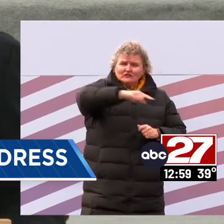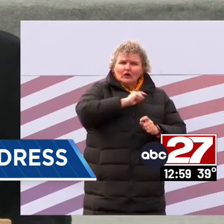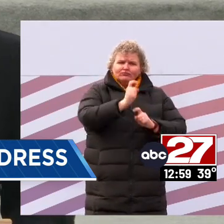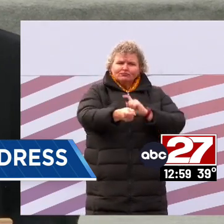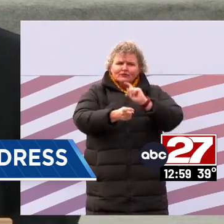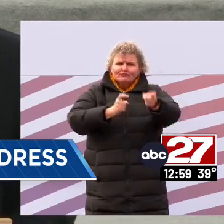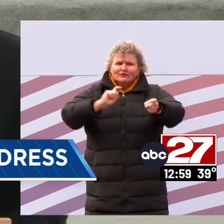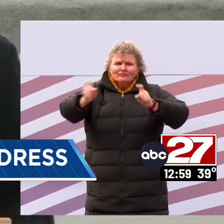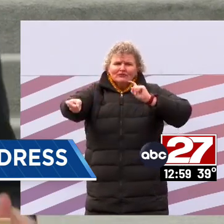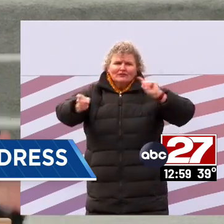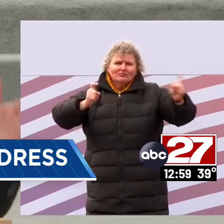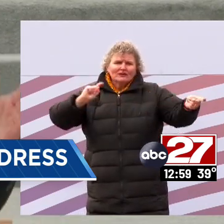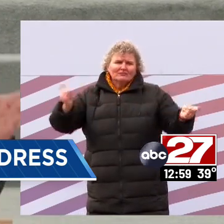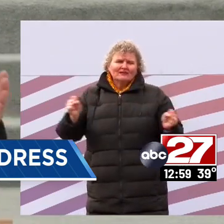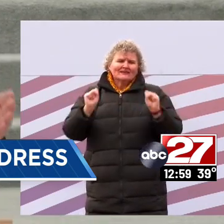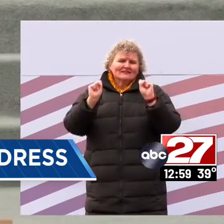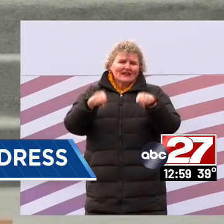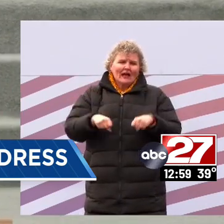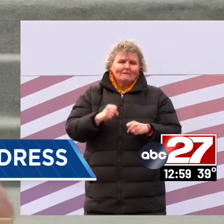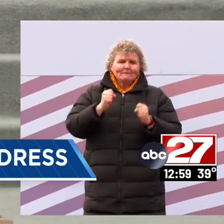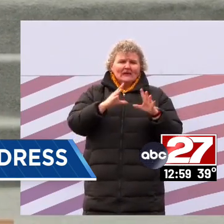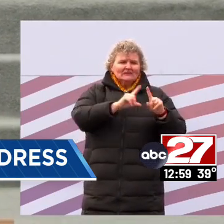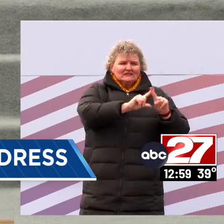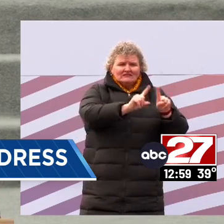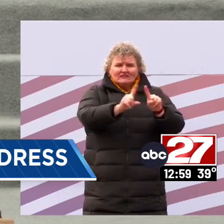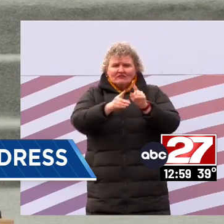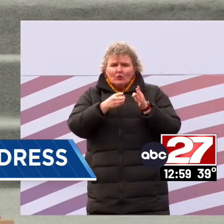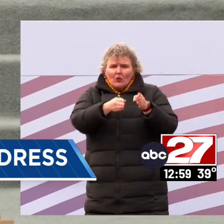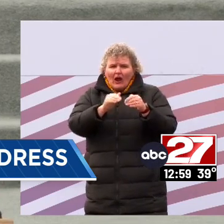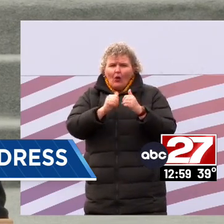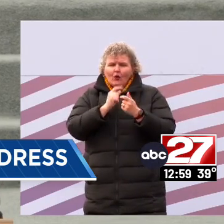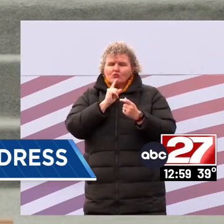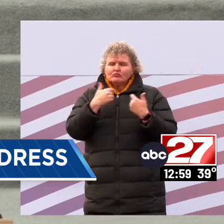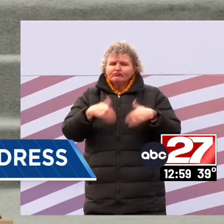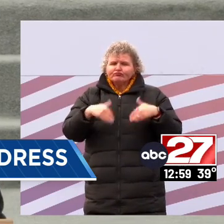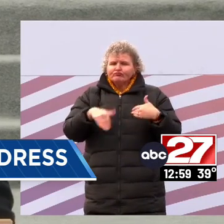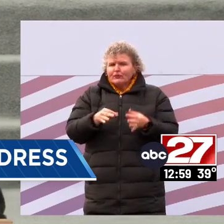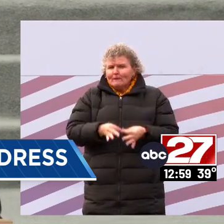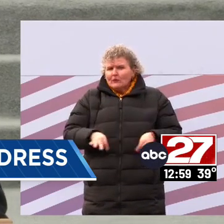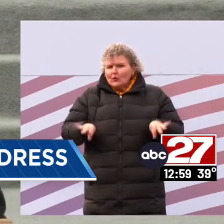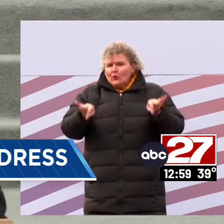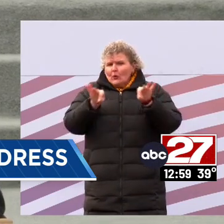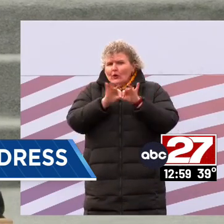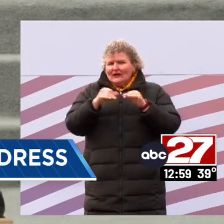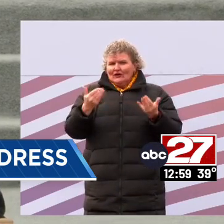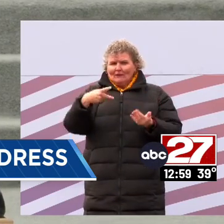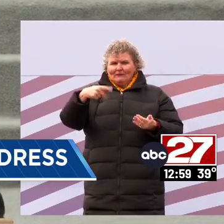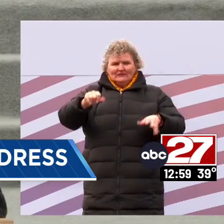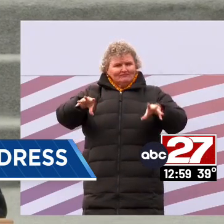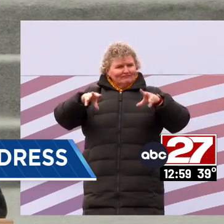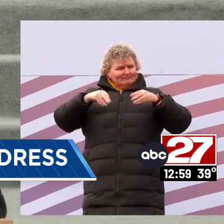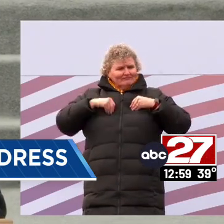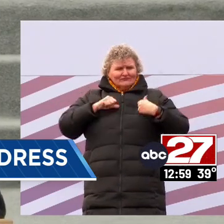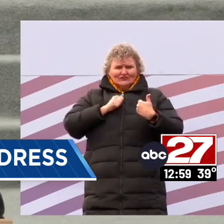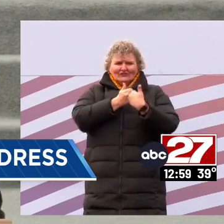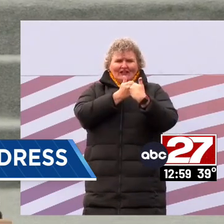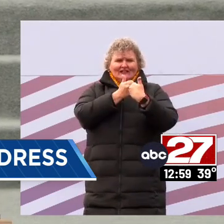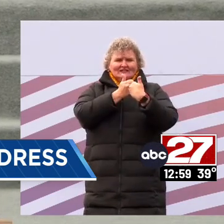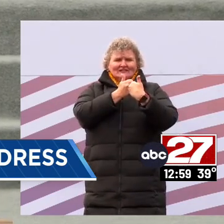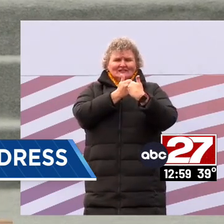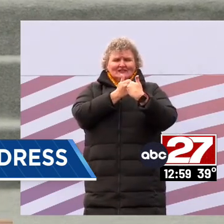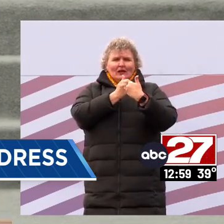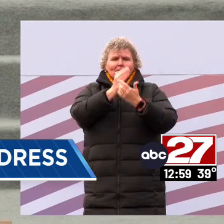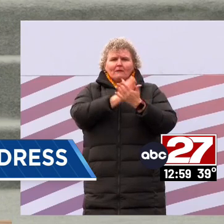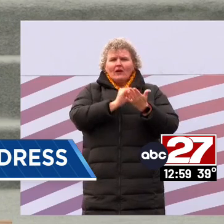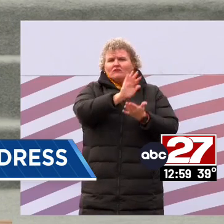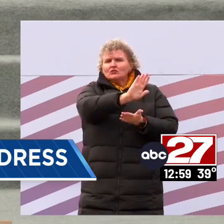ways, we've shown that when it's all on the line, Pennsylvanians step up and do their part. We